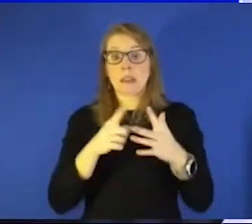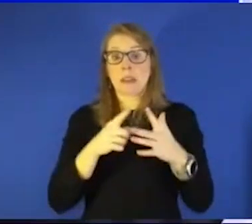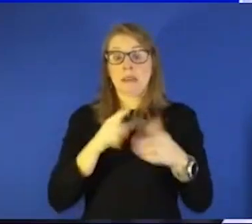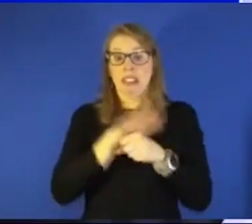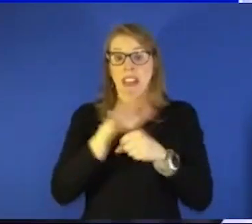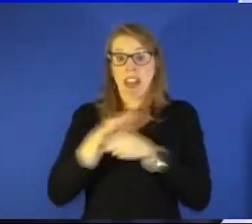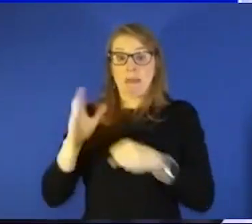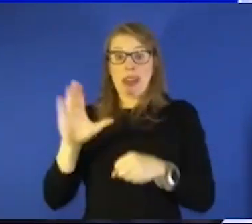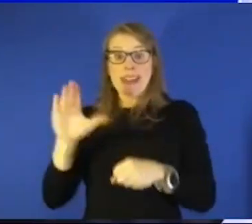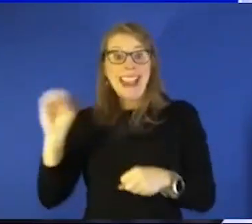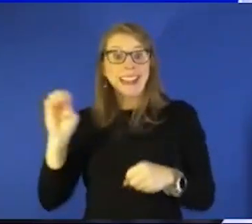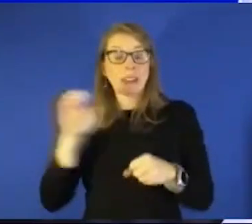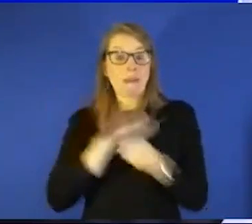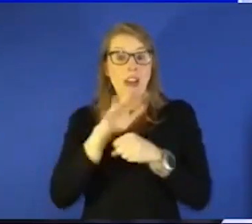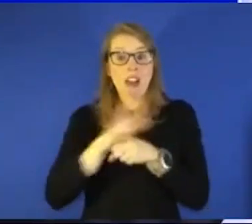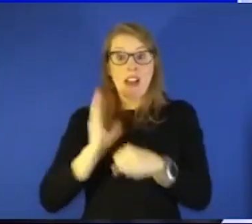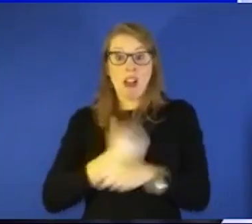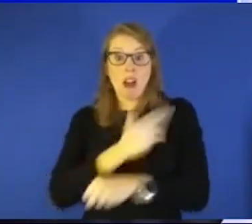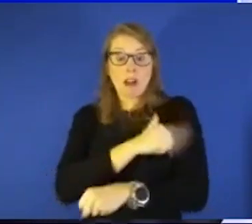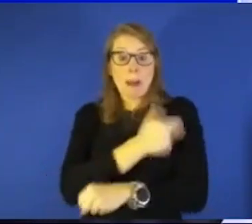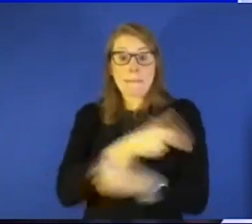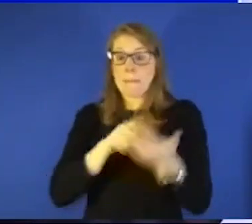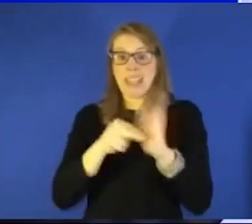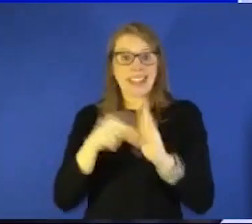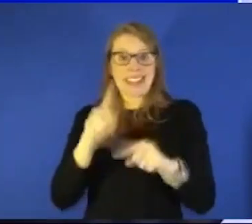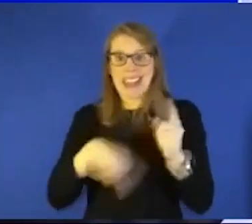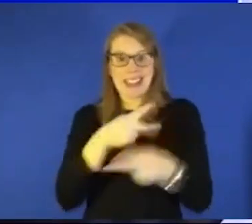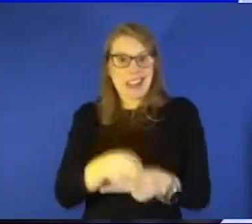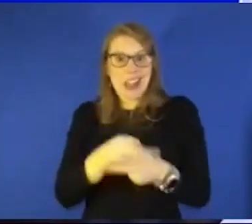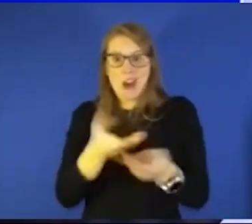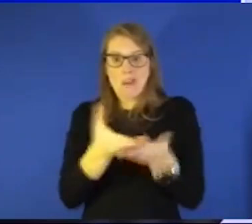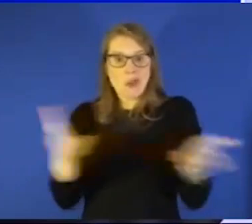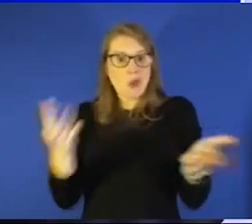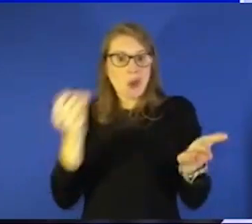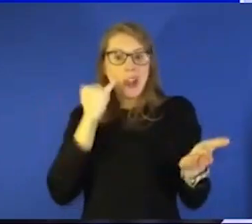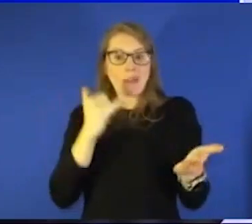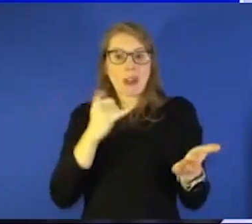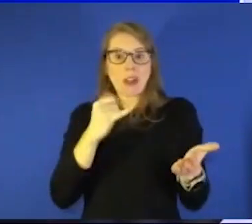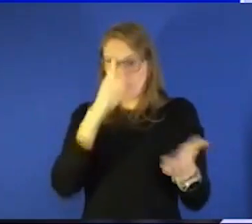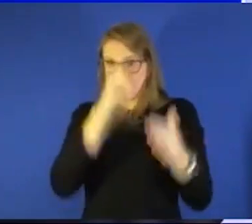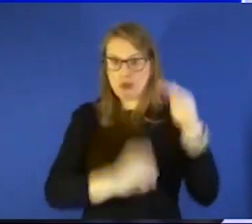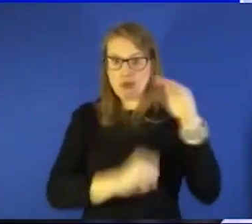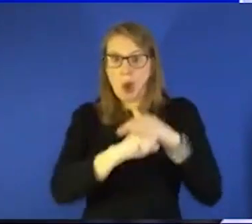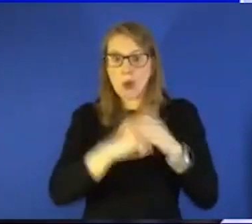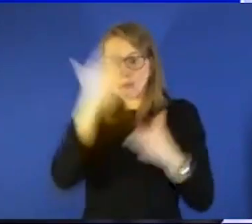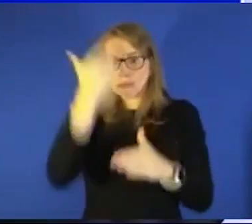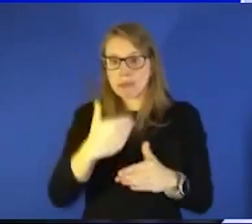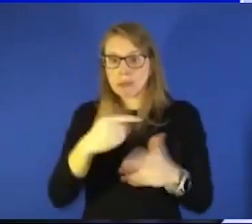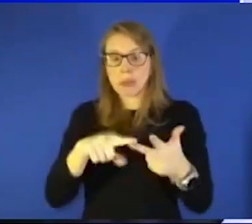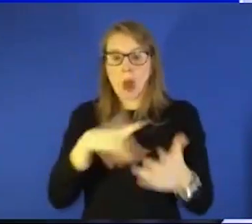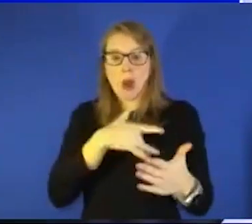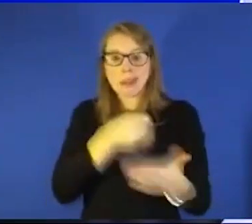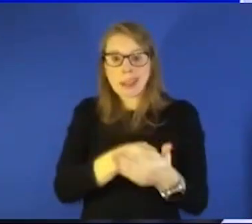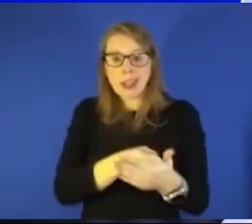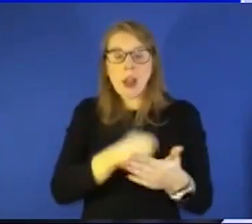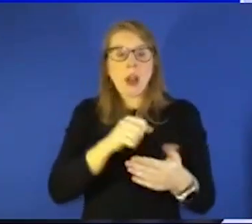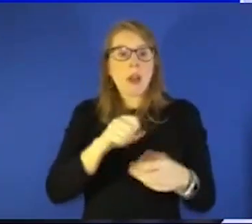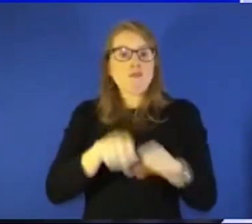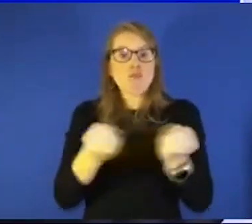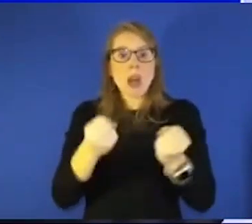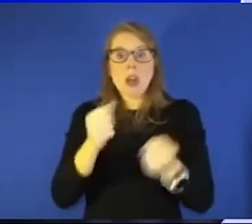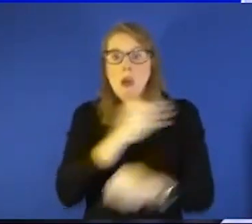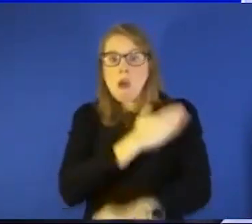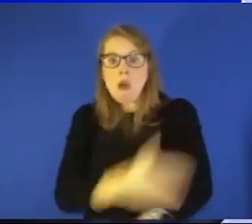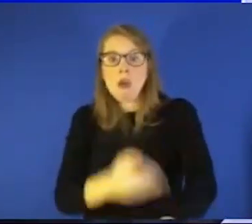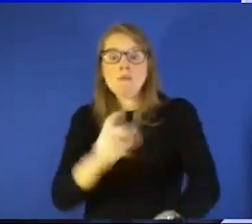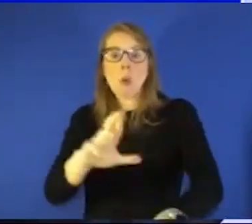cases, are going to blunt our ability to take care of you if you have a stroke, if you have a heart attack, if you break your arm or break your hip, because we won't have